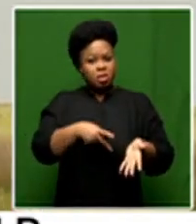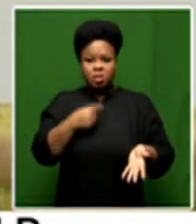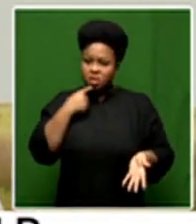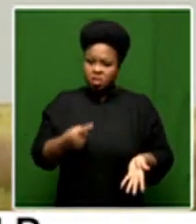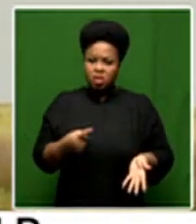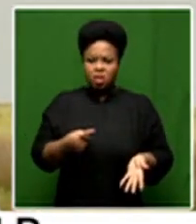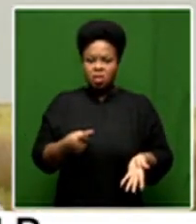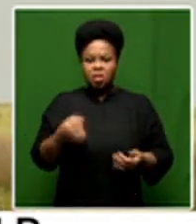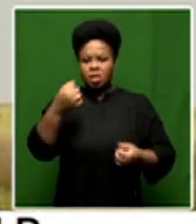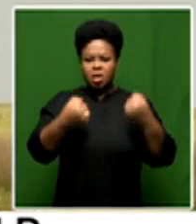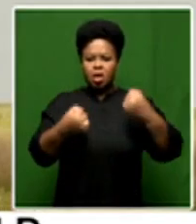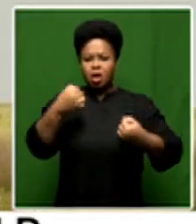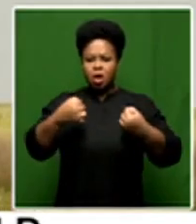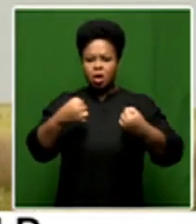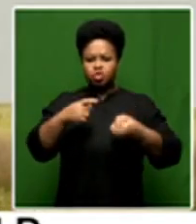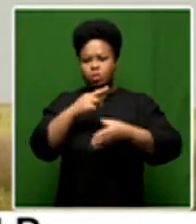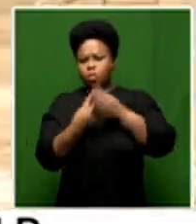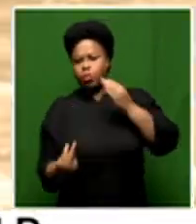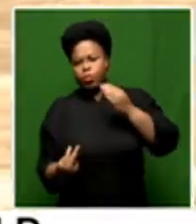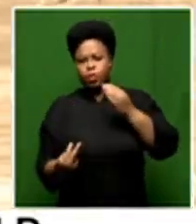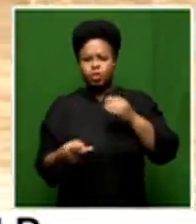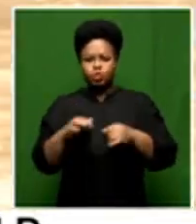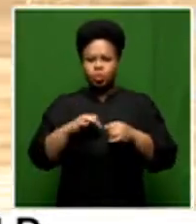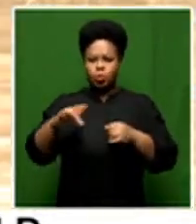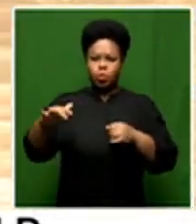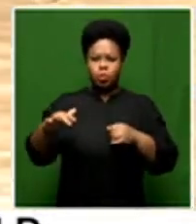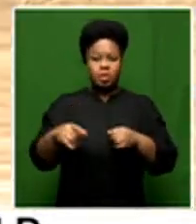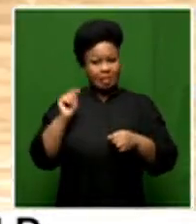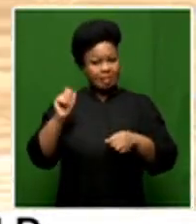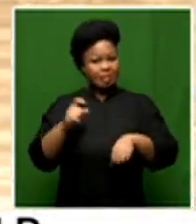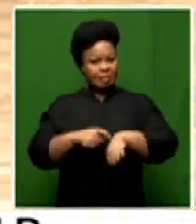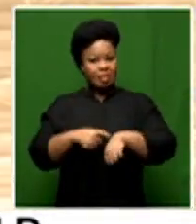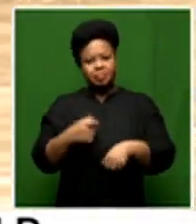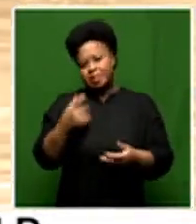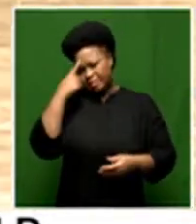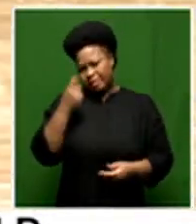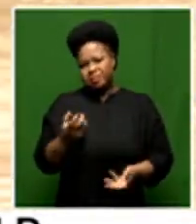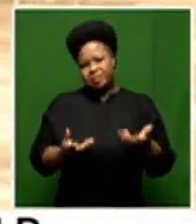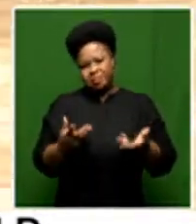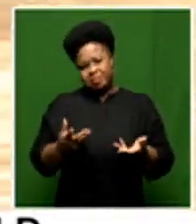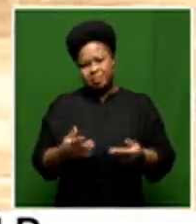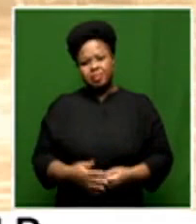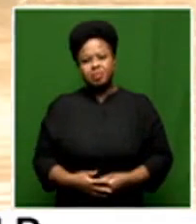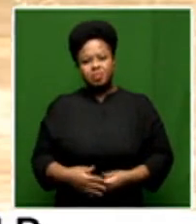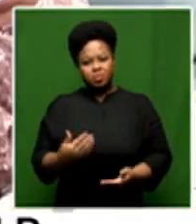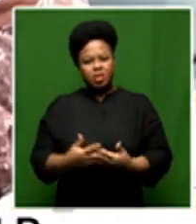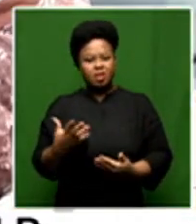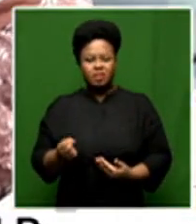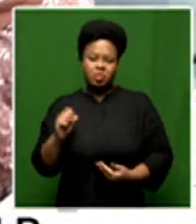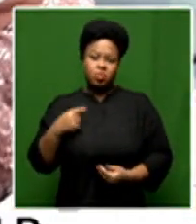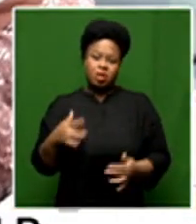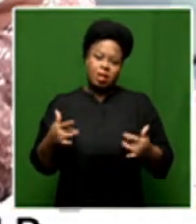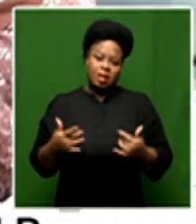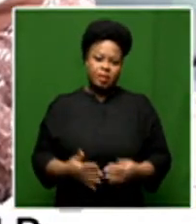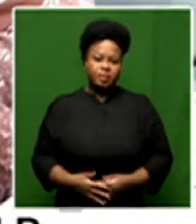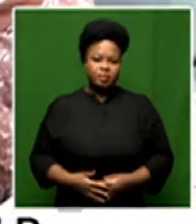that the vehicle just get into the water. So on that moment I still believe maybe we could get somebody alive.